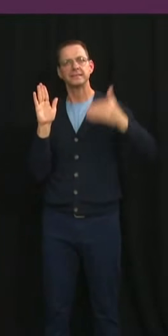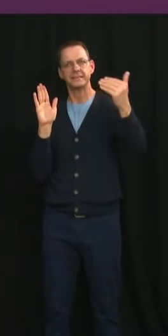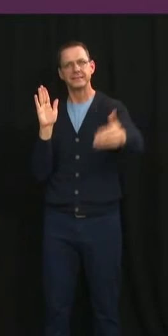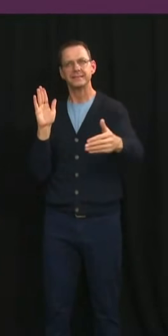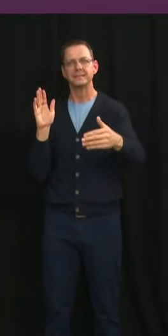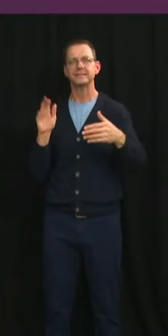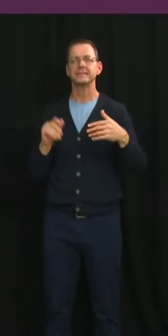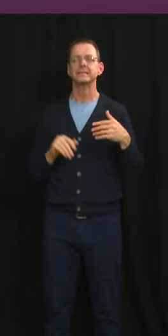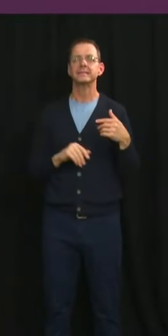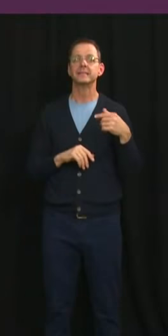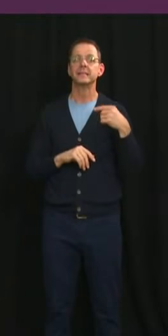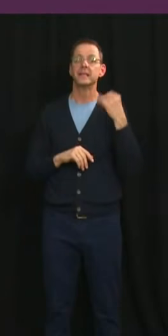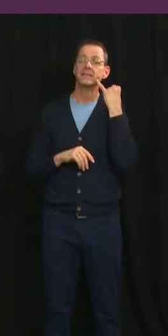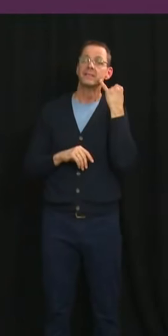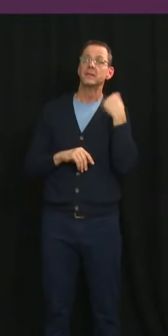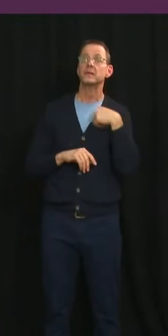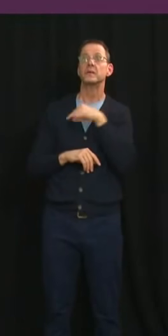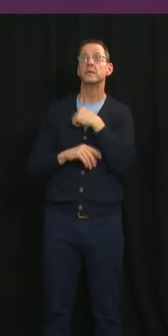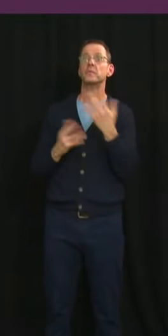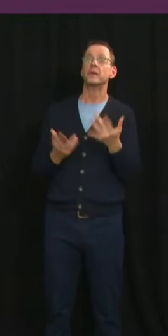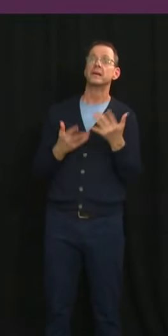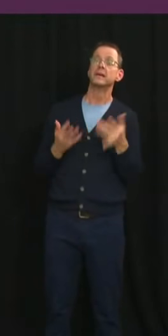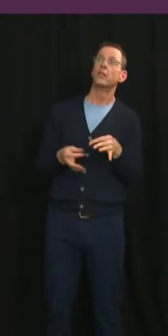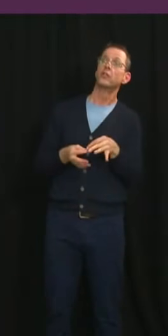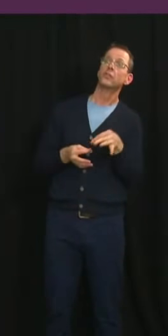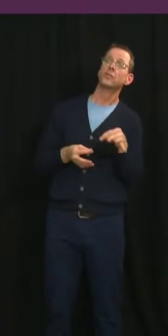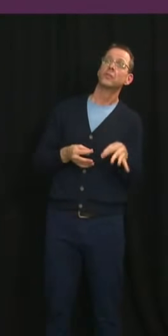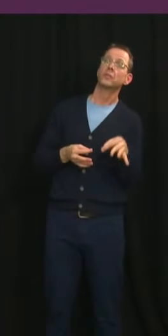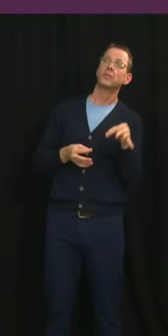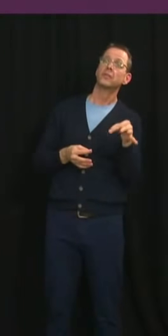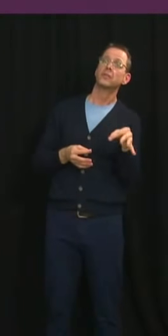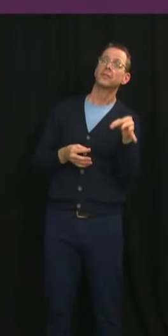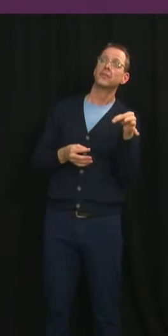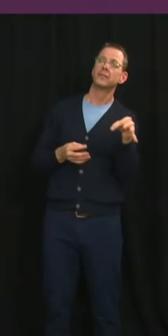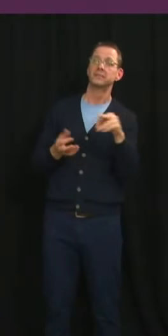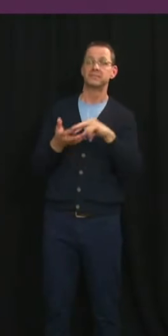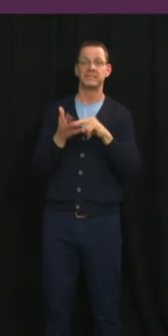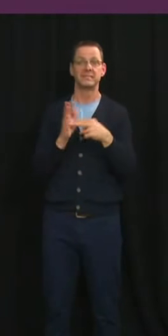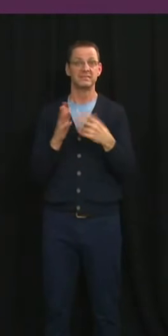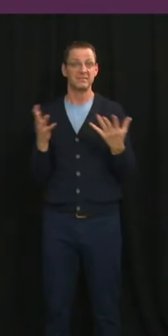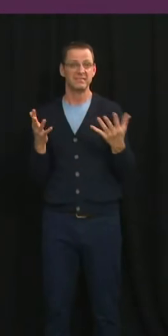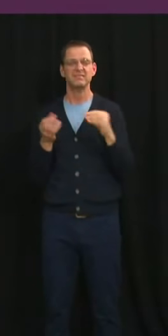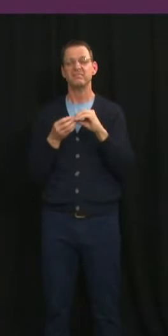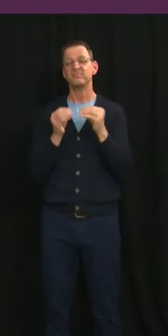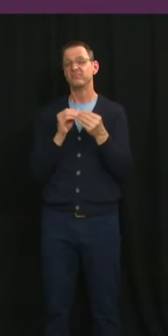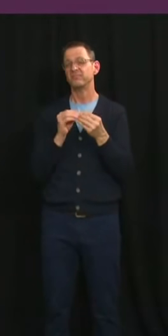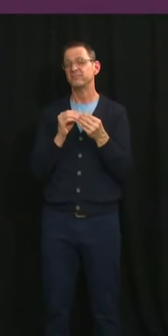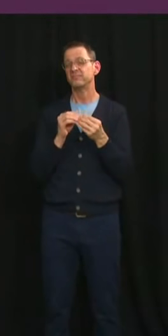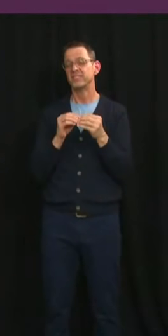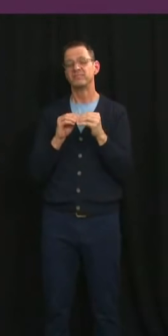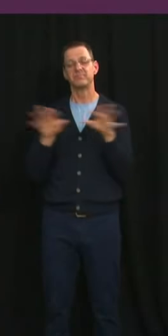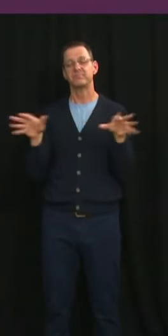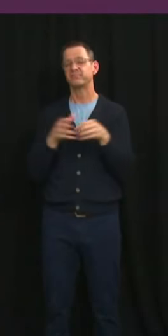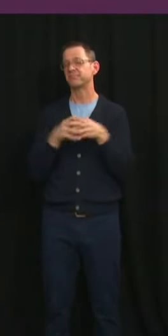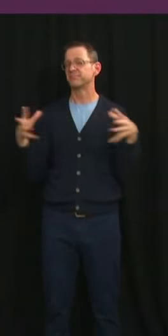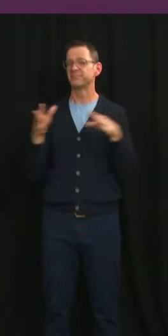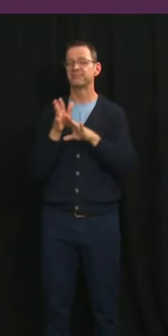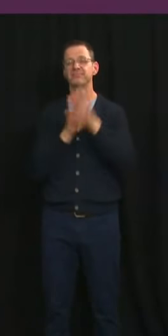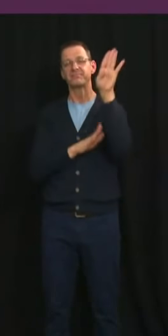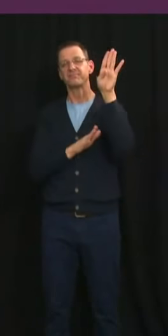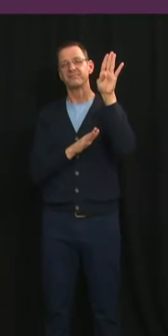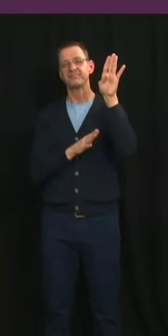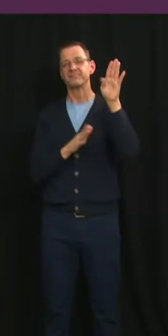community to follow measures, then we see spread because, again, once it's happened, it's too late to prevent it.